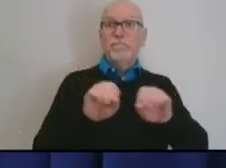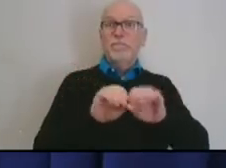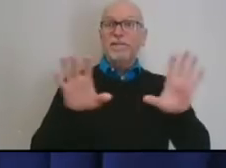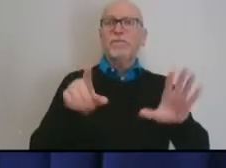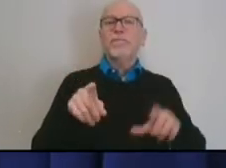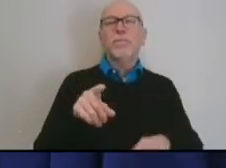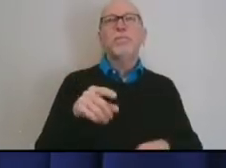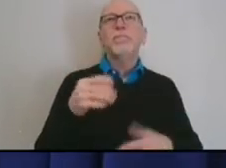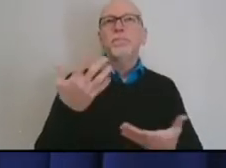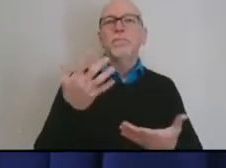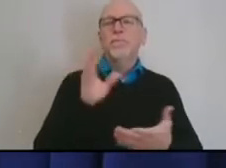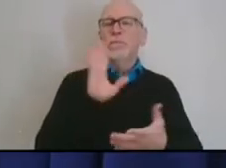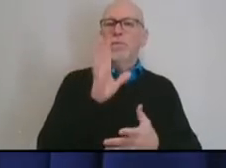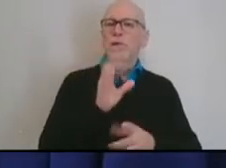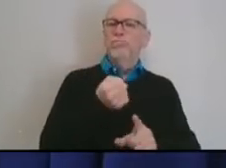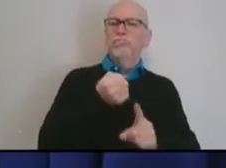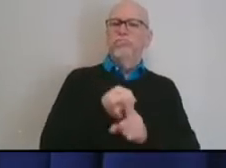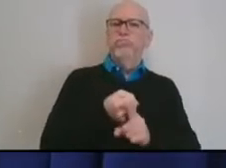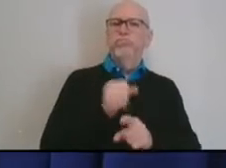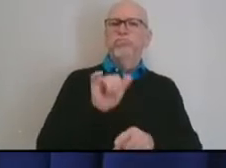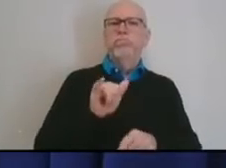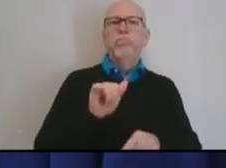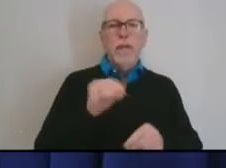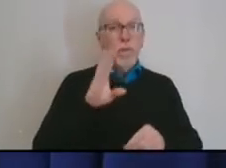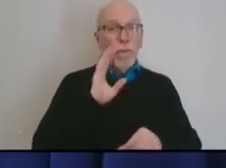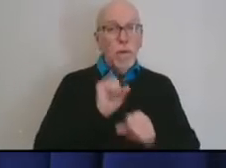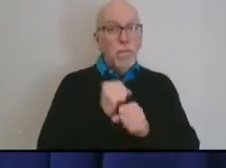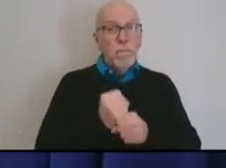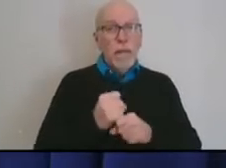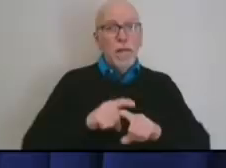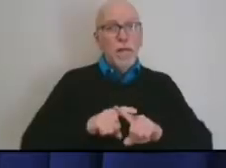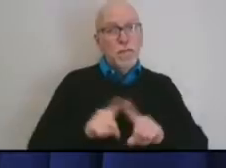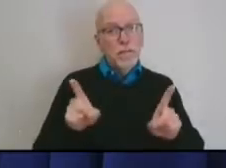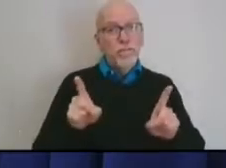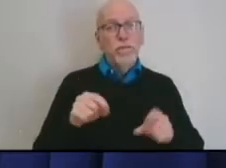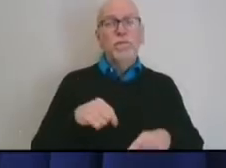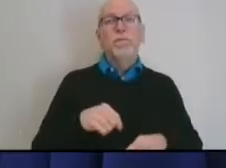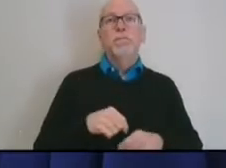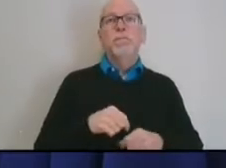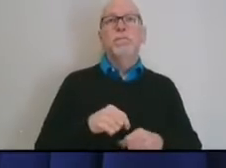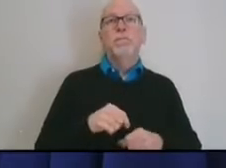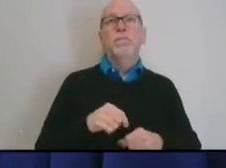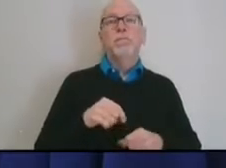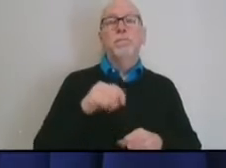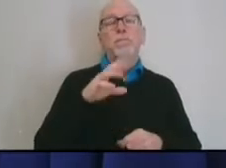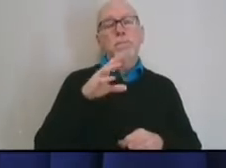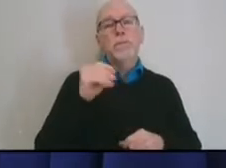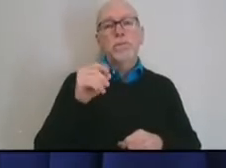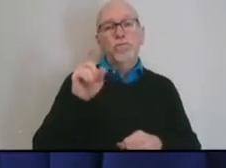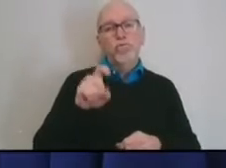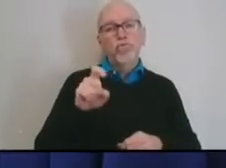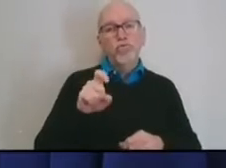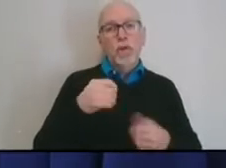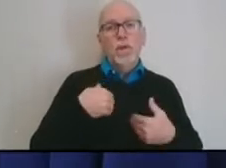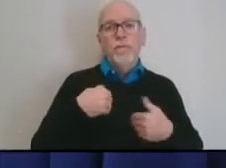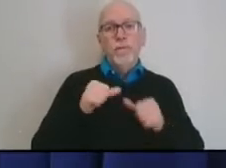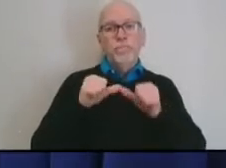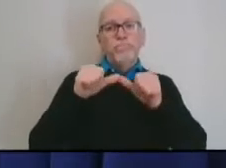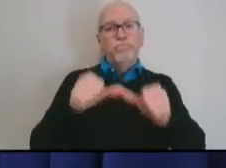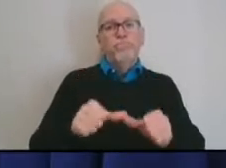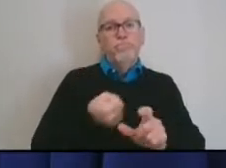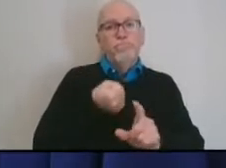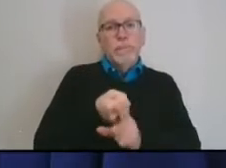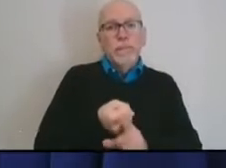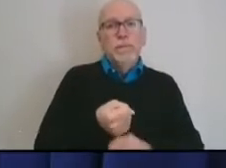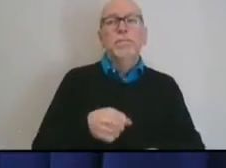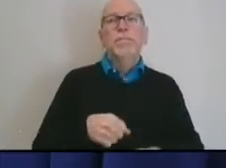just compelling, but it will make a difference, a long-lasting difference. And you're going to see a